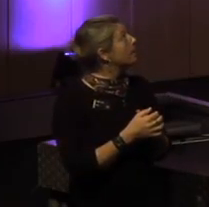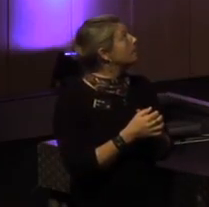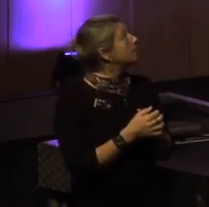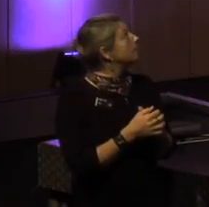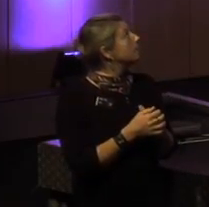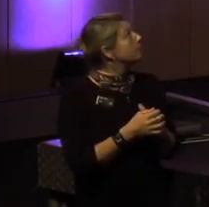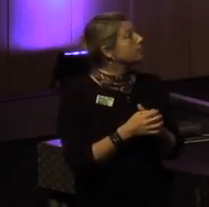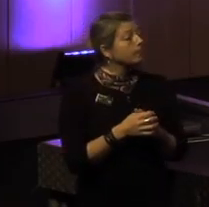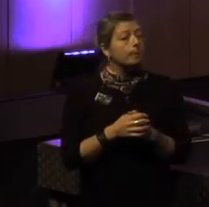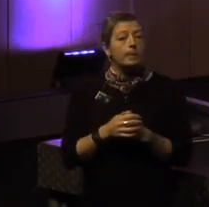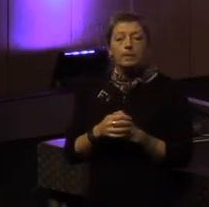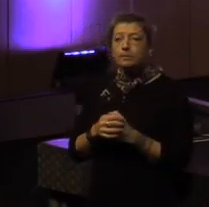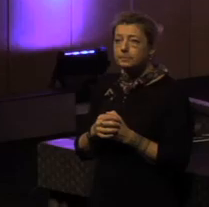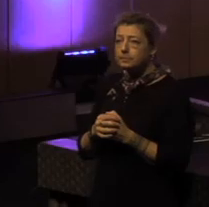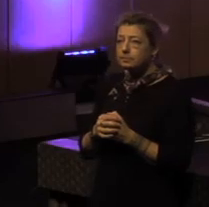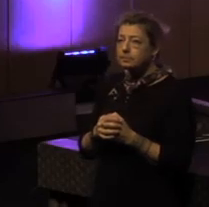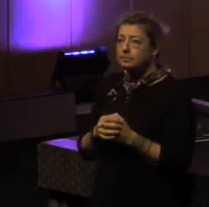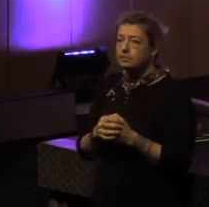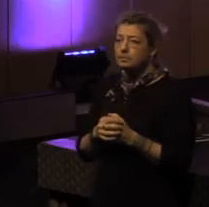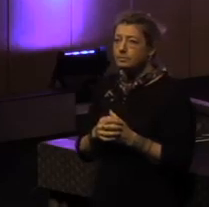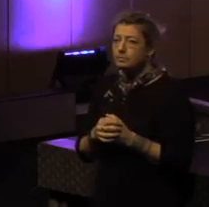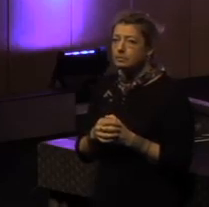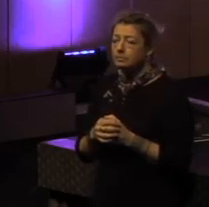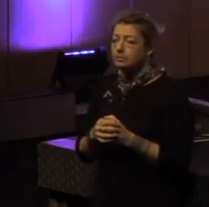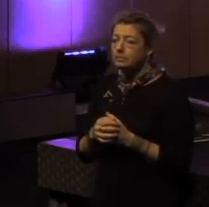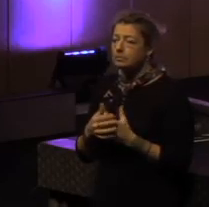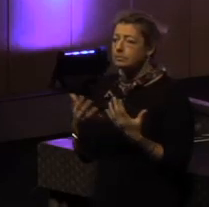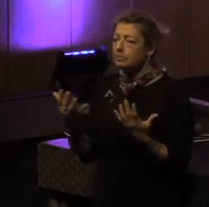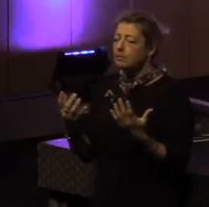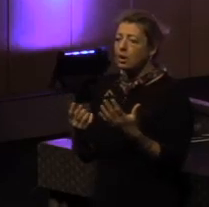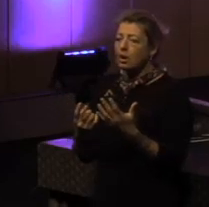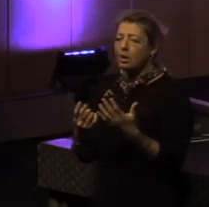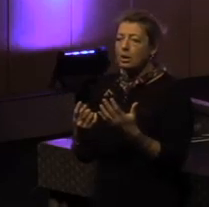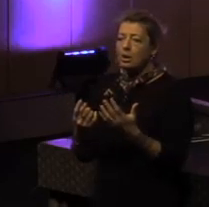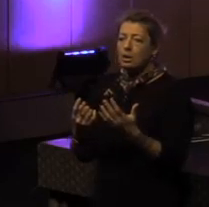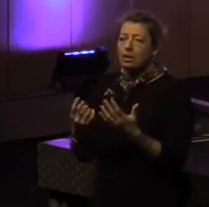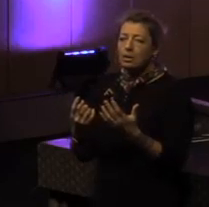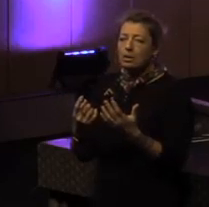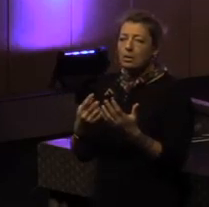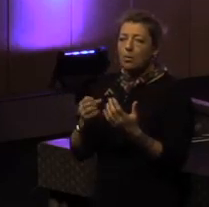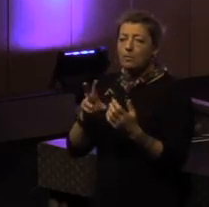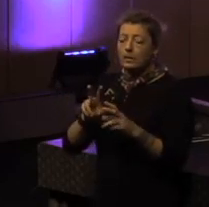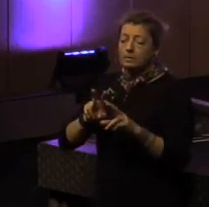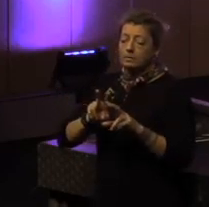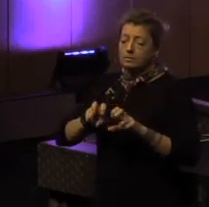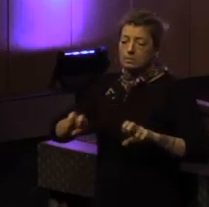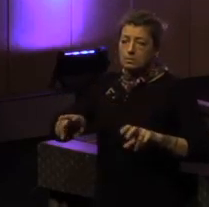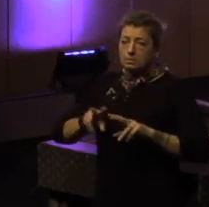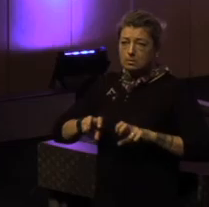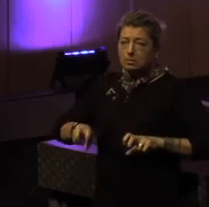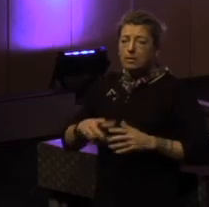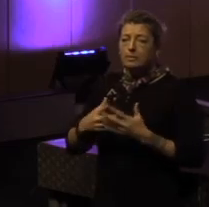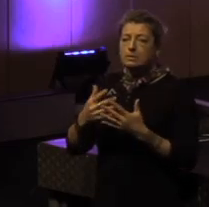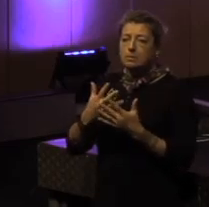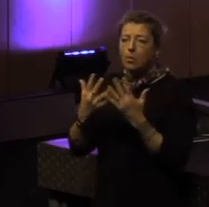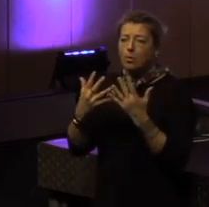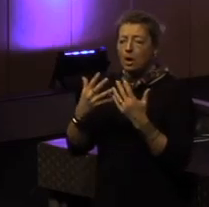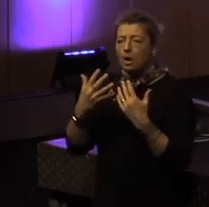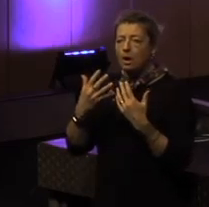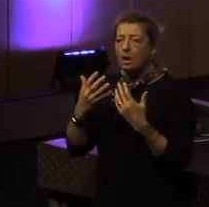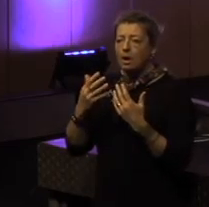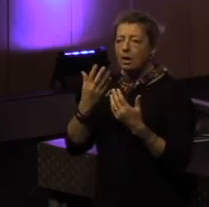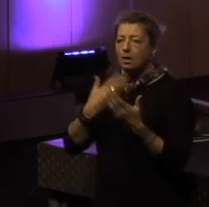This fun little map. So St. Louis is made up of two major parts, St. Louis City